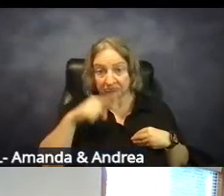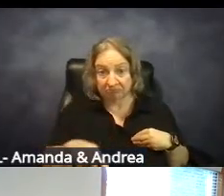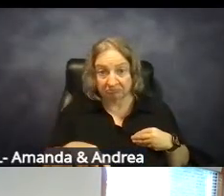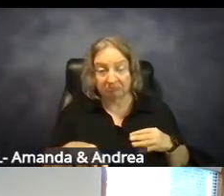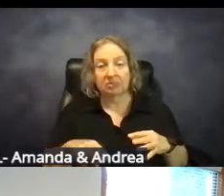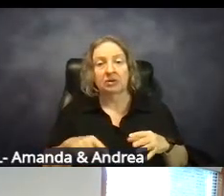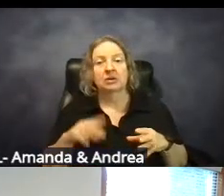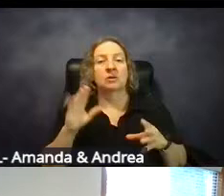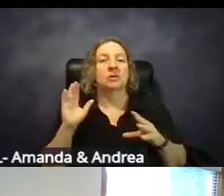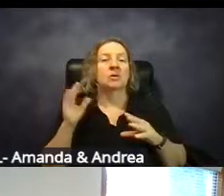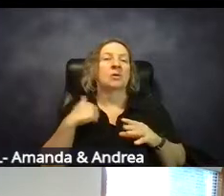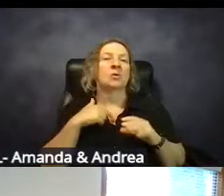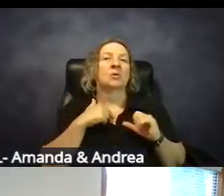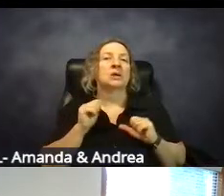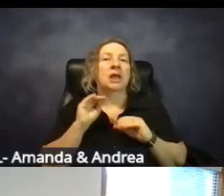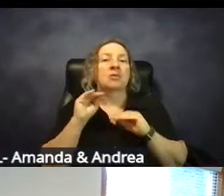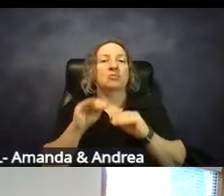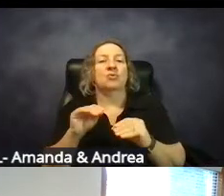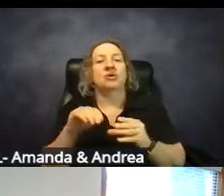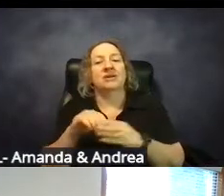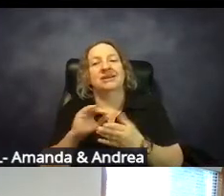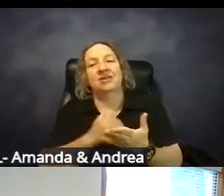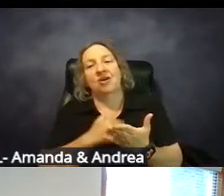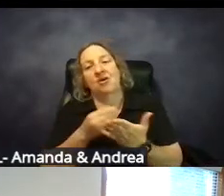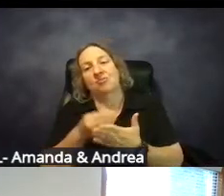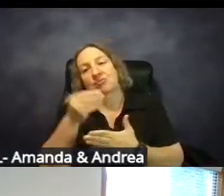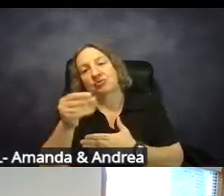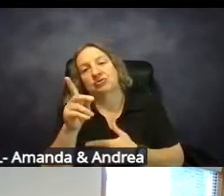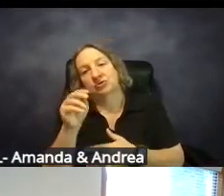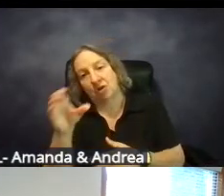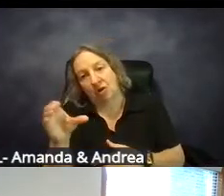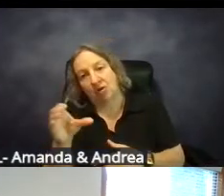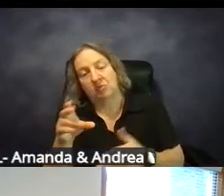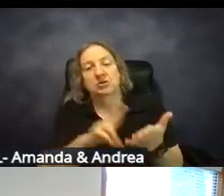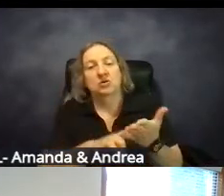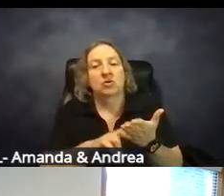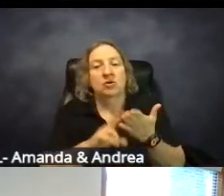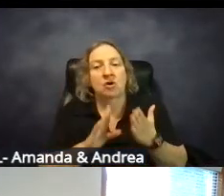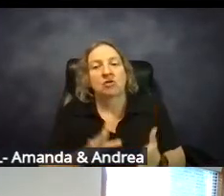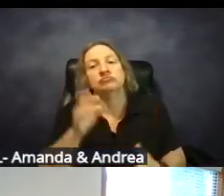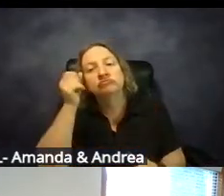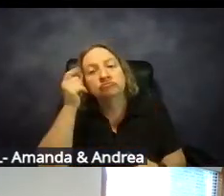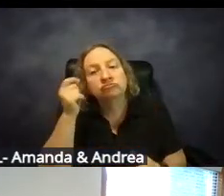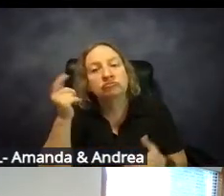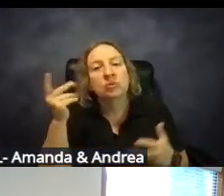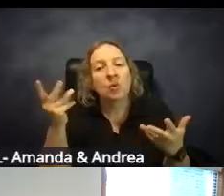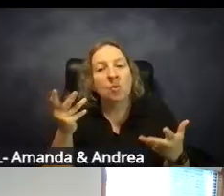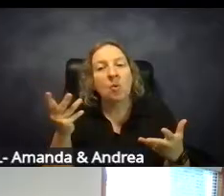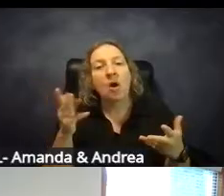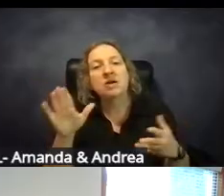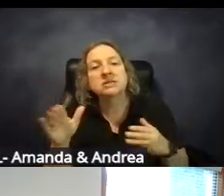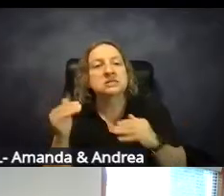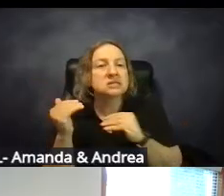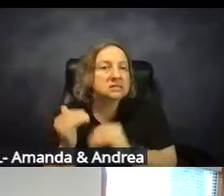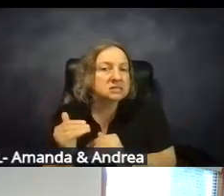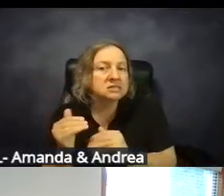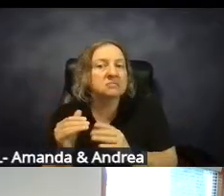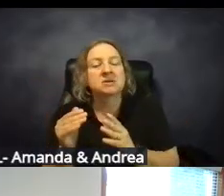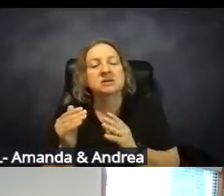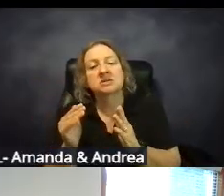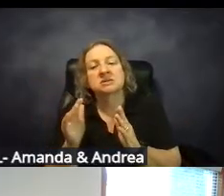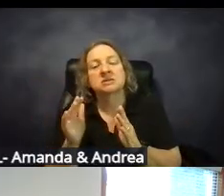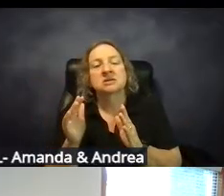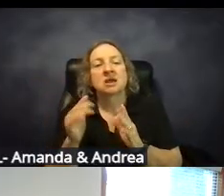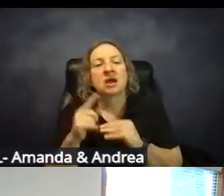our procurement document so the contractor understands what his parameters are around